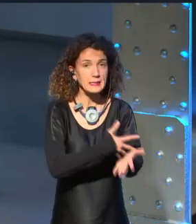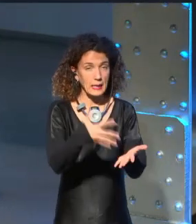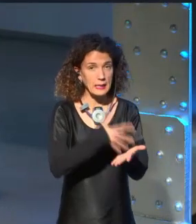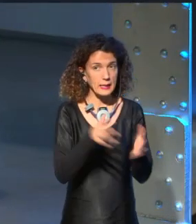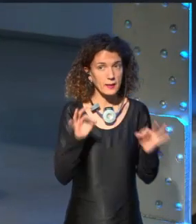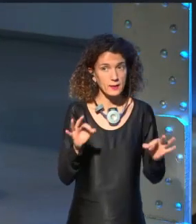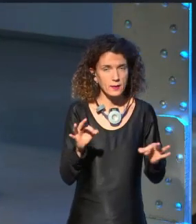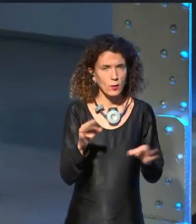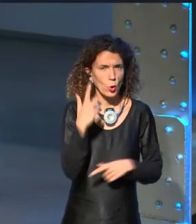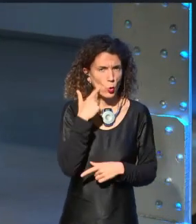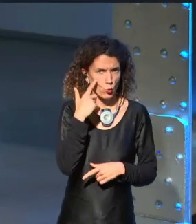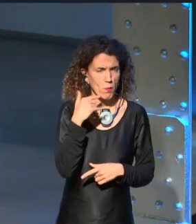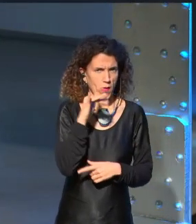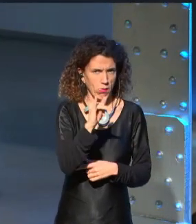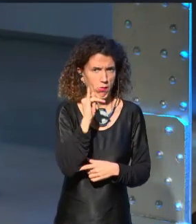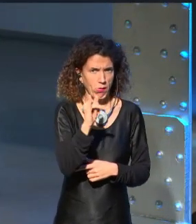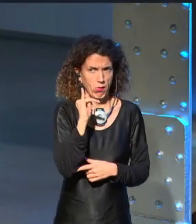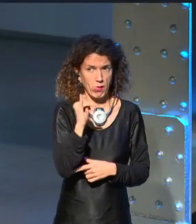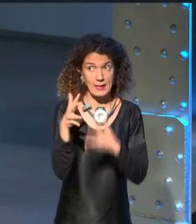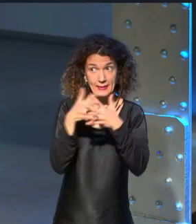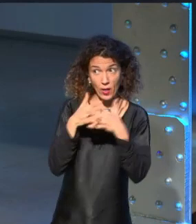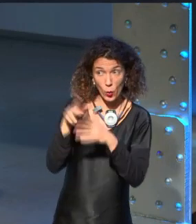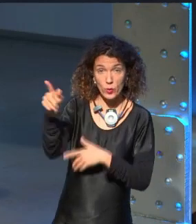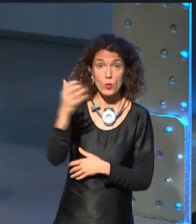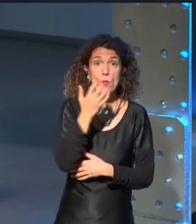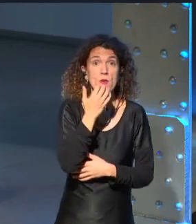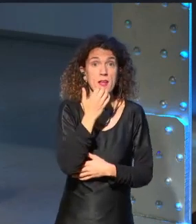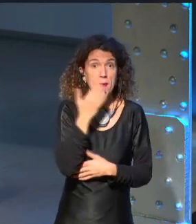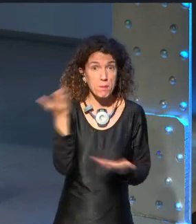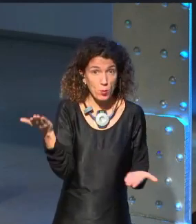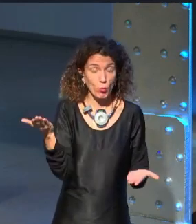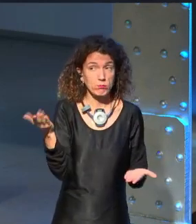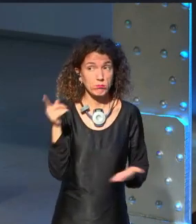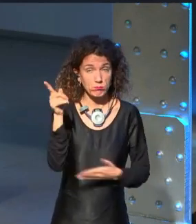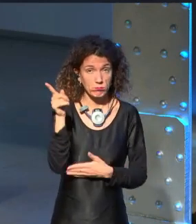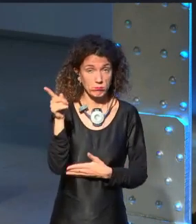yes, but we are accustomed to blood. In the US, for example,